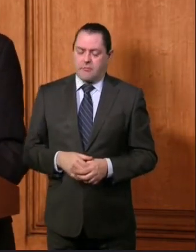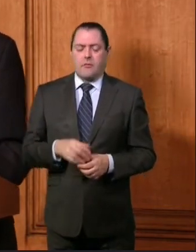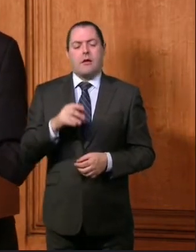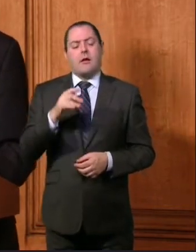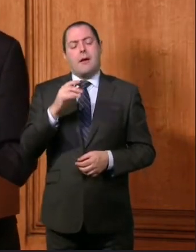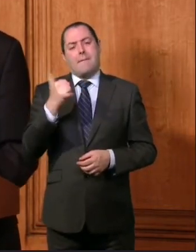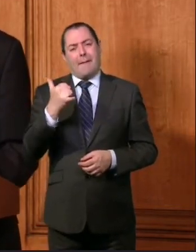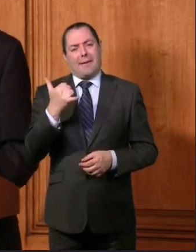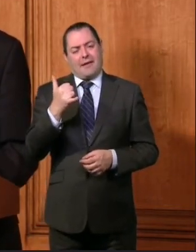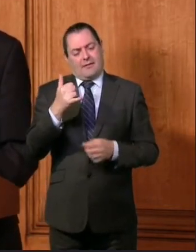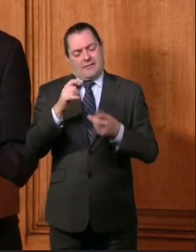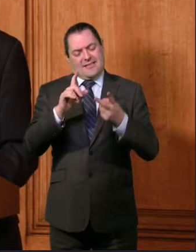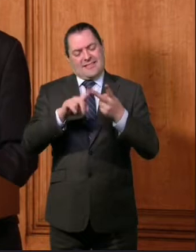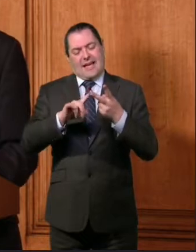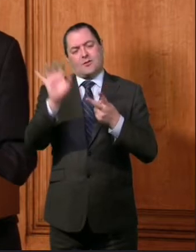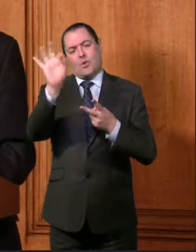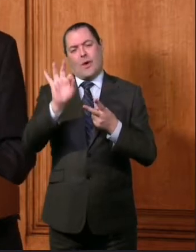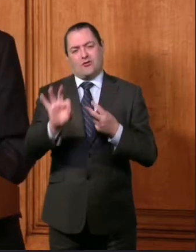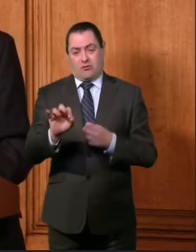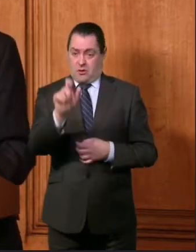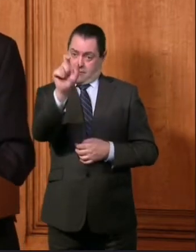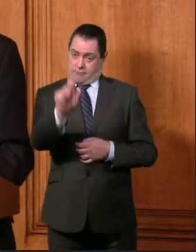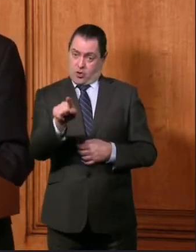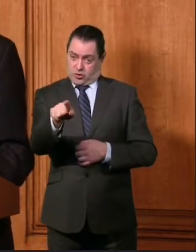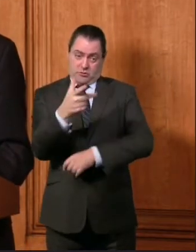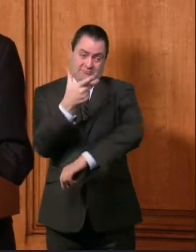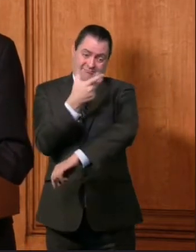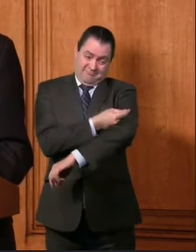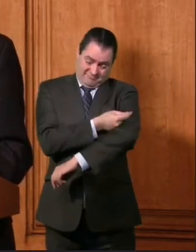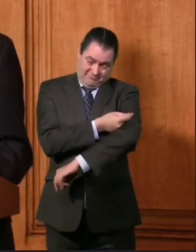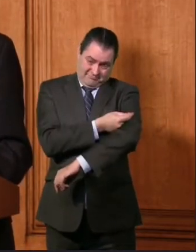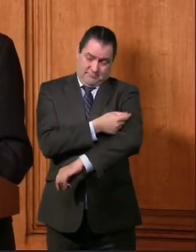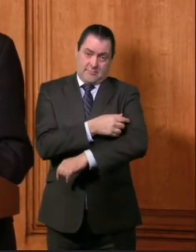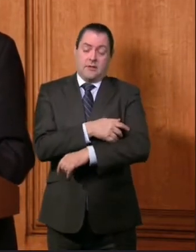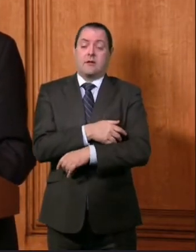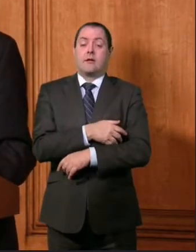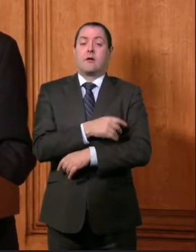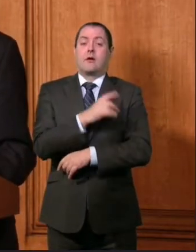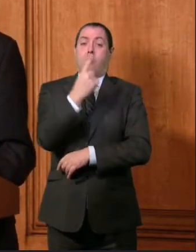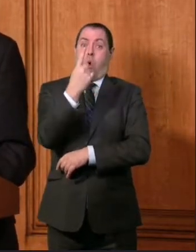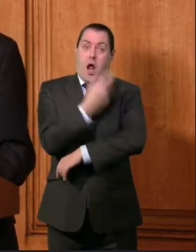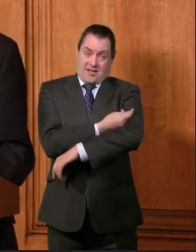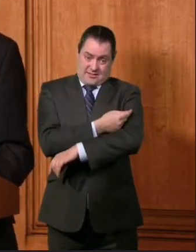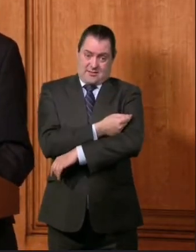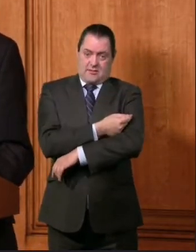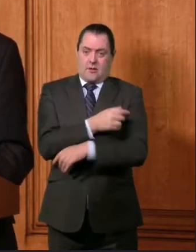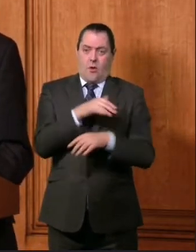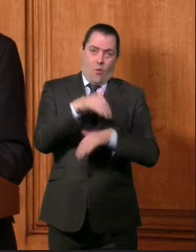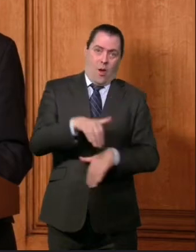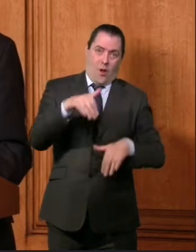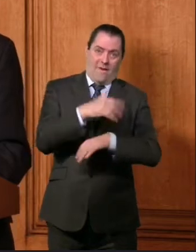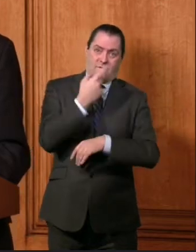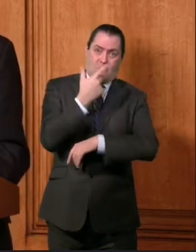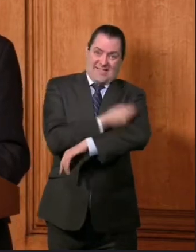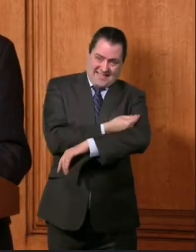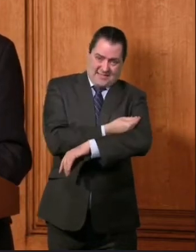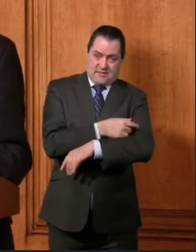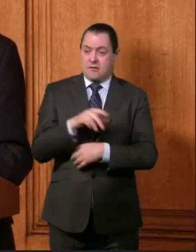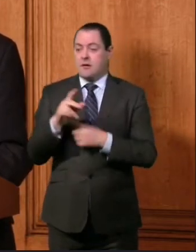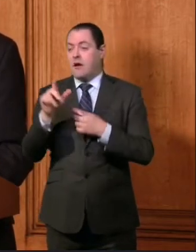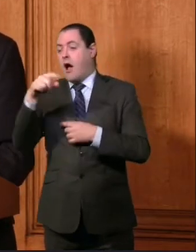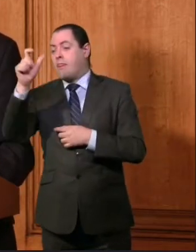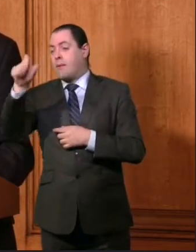same protection as someone who's vaccinated twice? And the answer is slightly different, probably, between the 2 vaccines that we currently have deployed